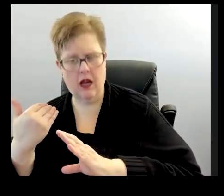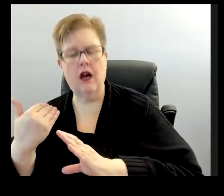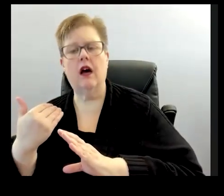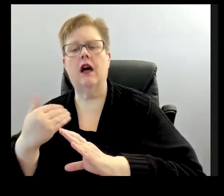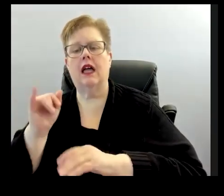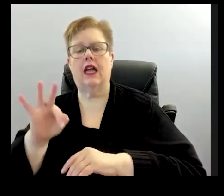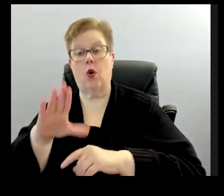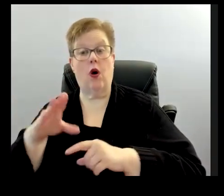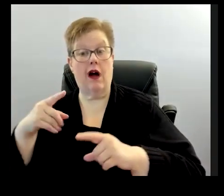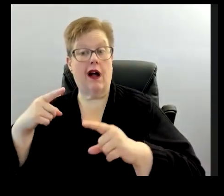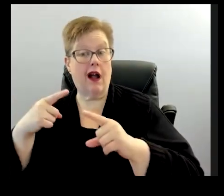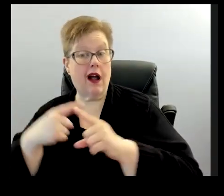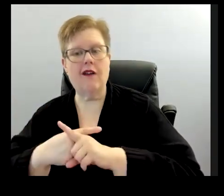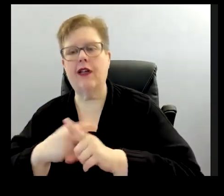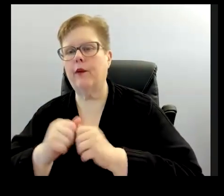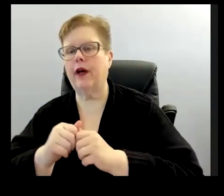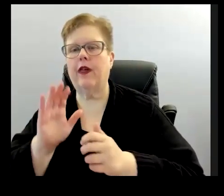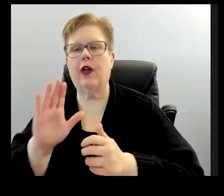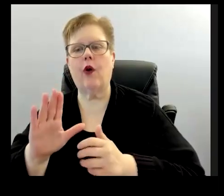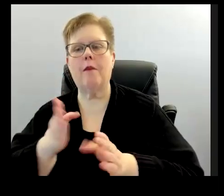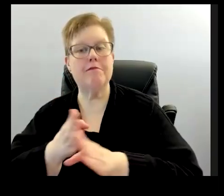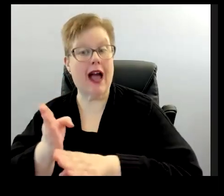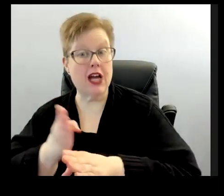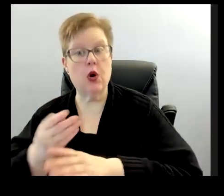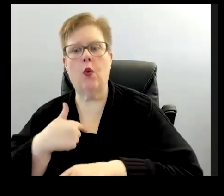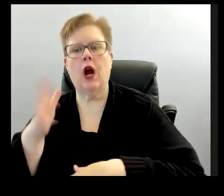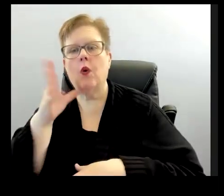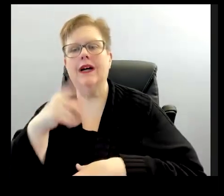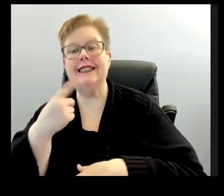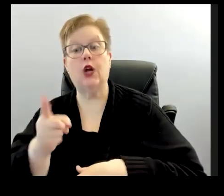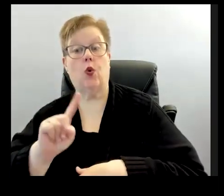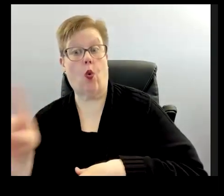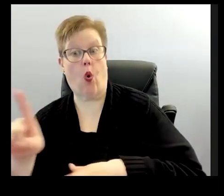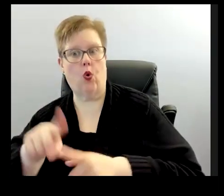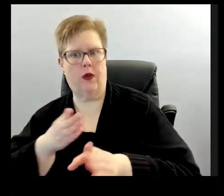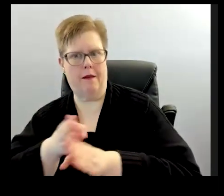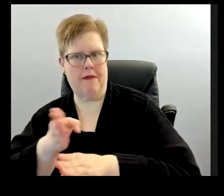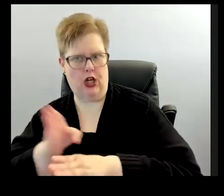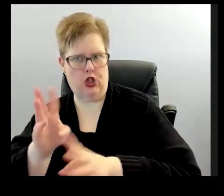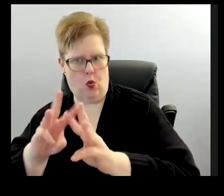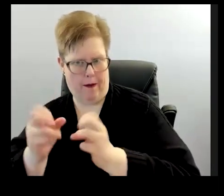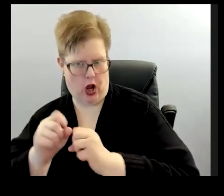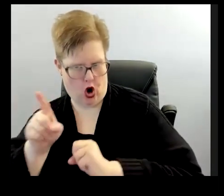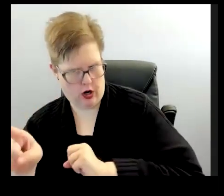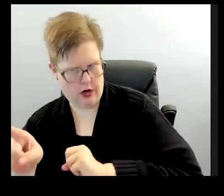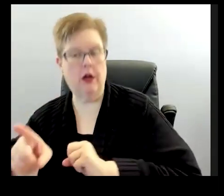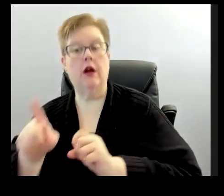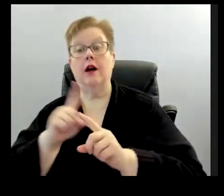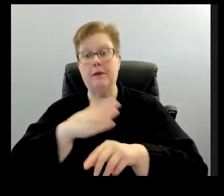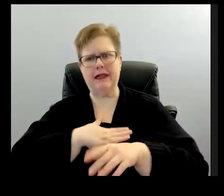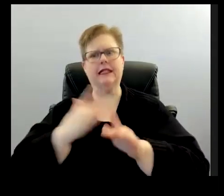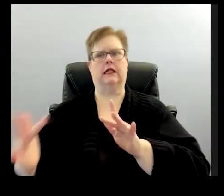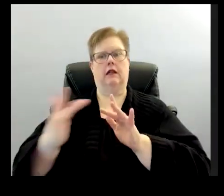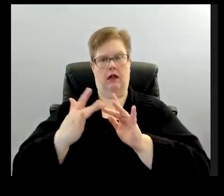If your conflict is with, for example, your major, we will tell you to go to your major's webinar. But please do reach